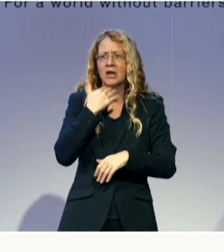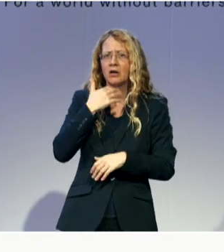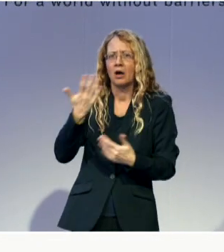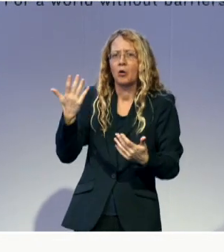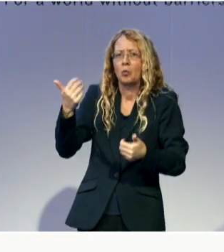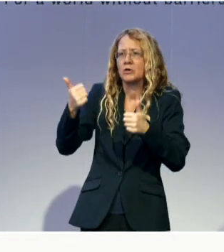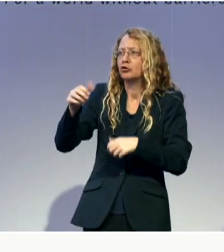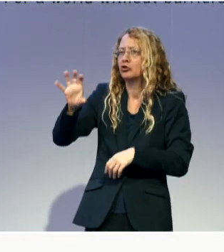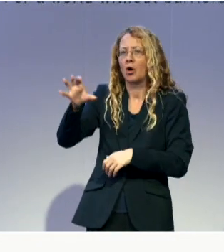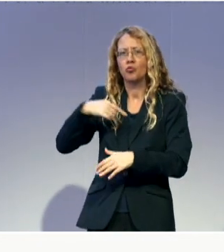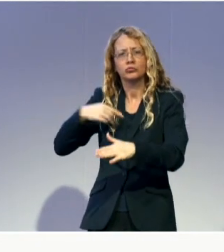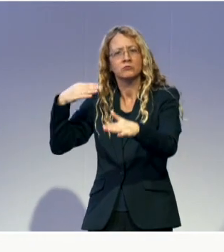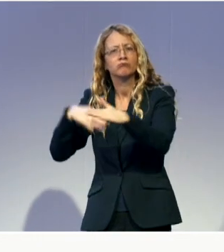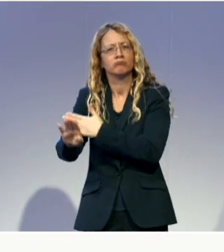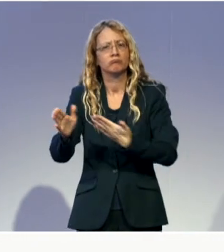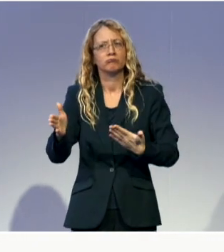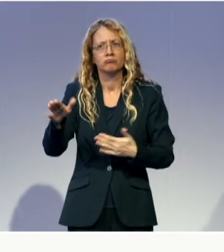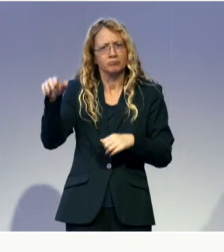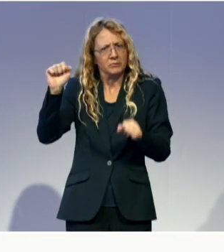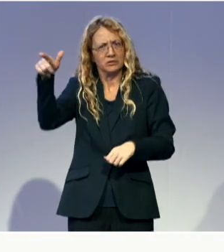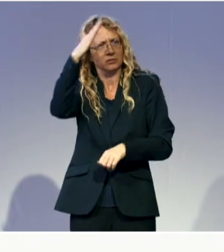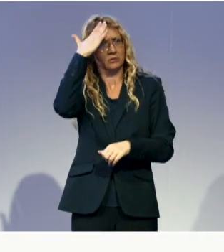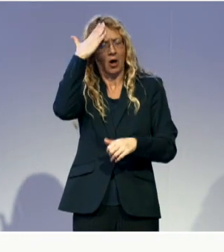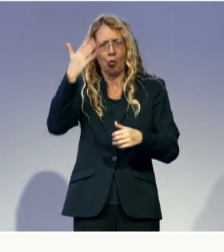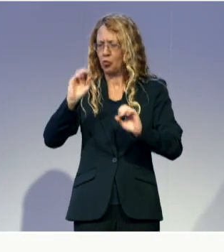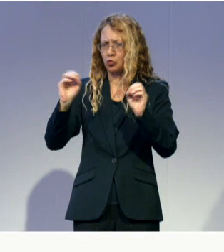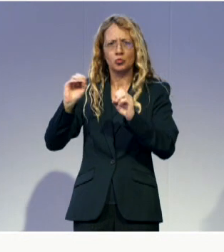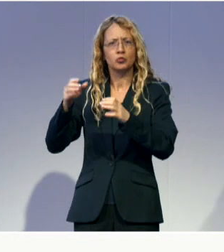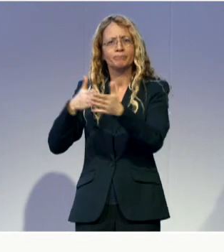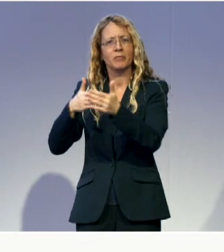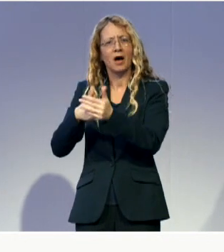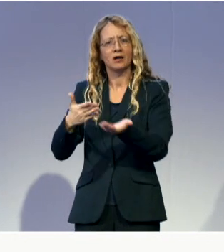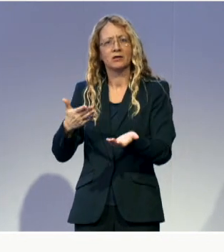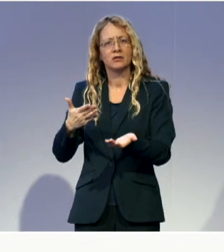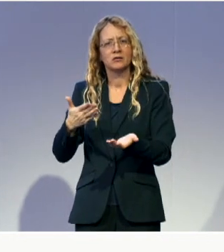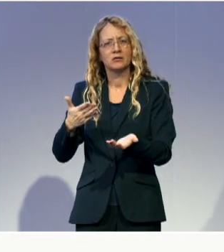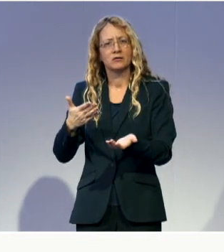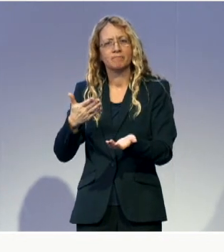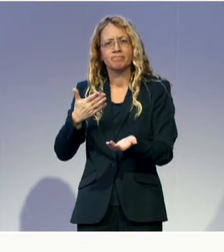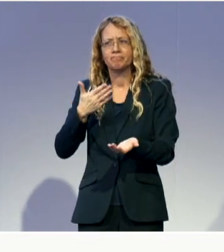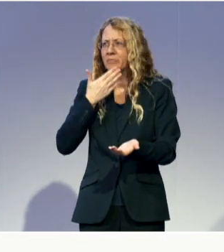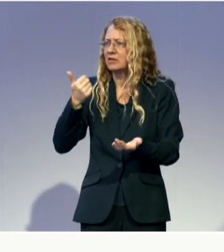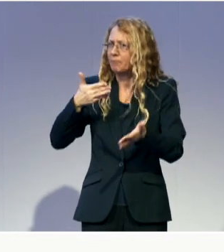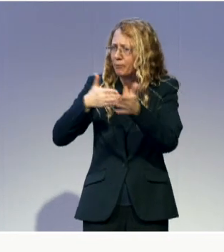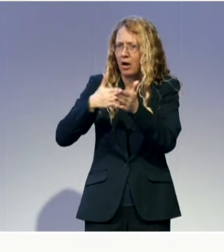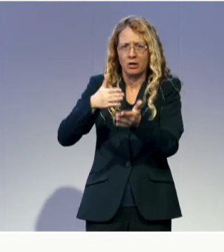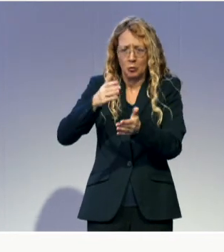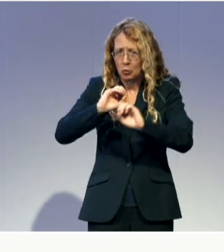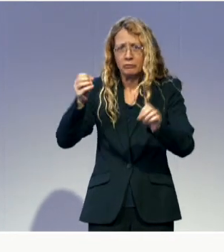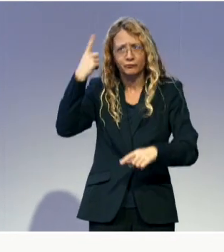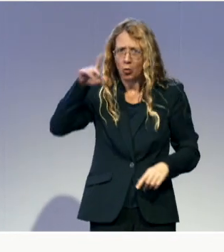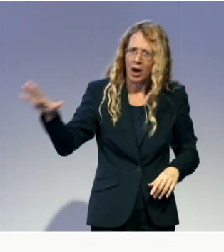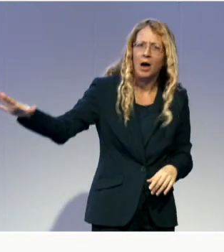it's going to be accessible, because that's what's better for all of us. So my advocacy